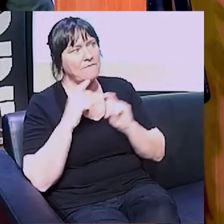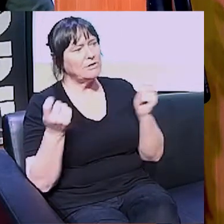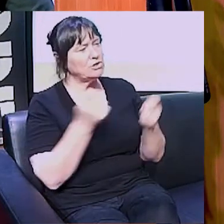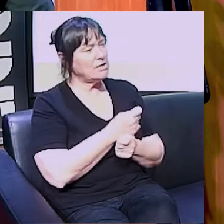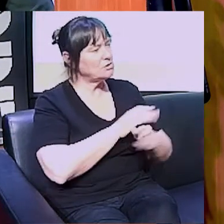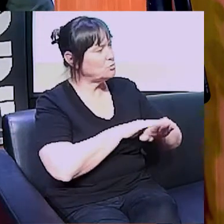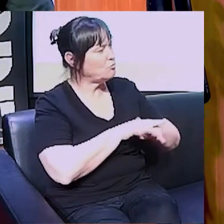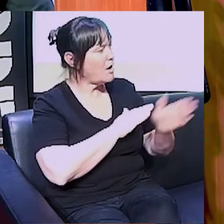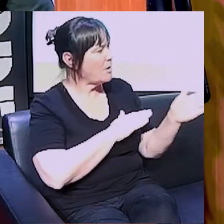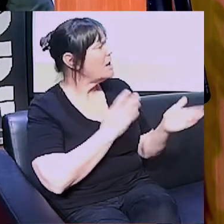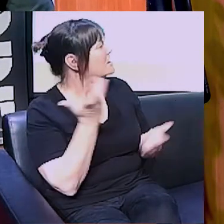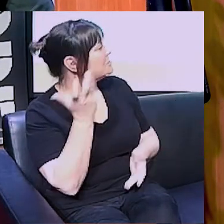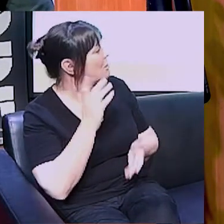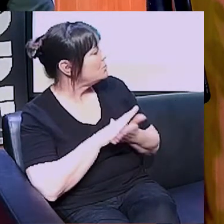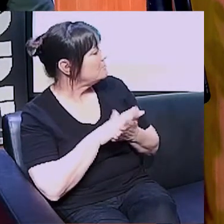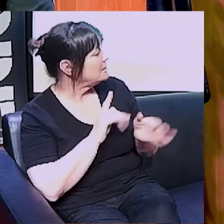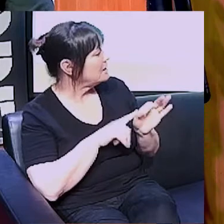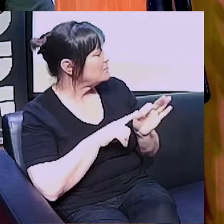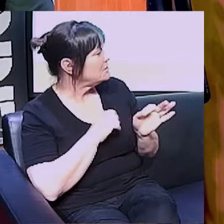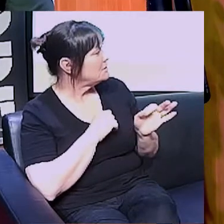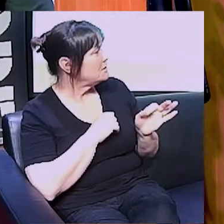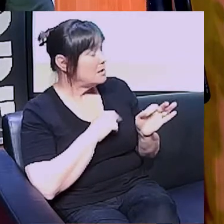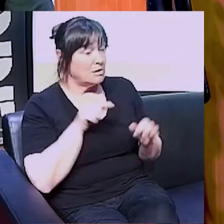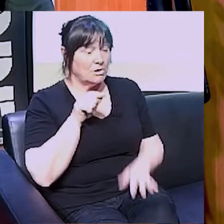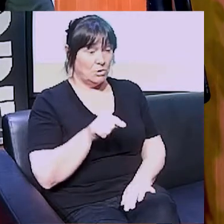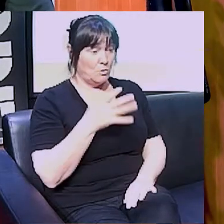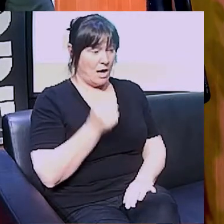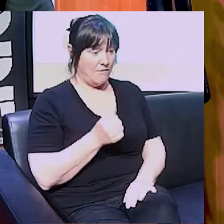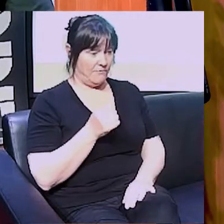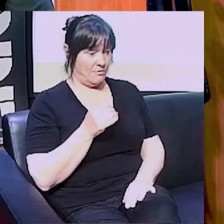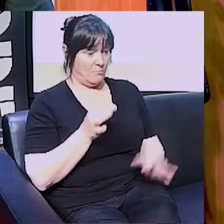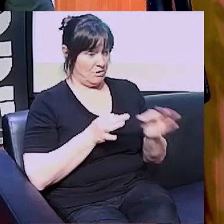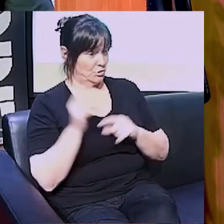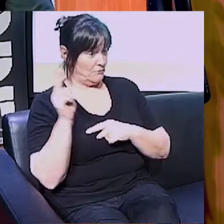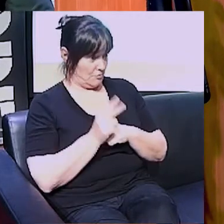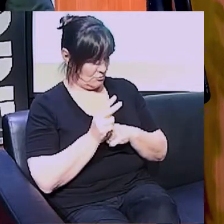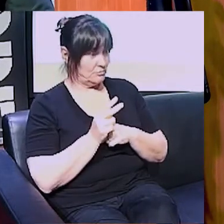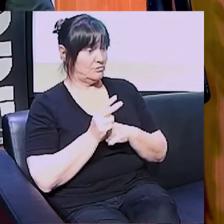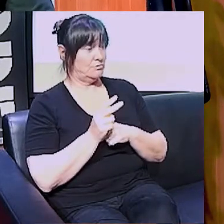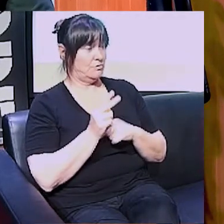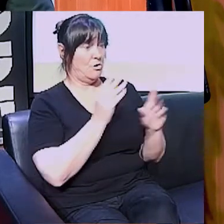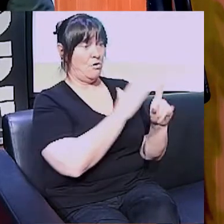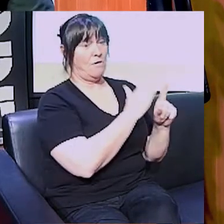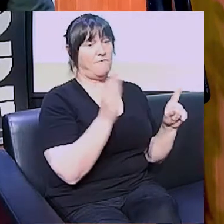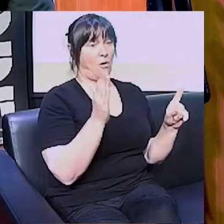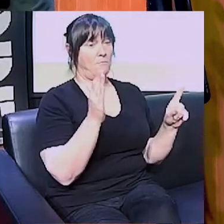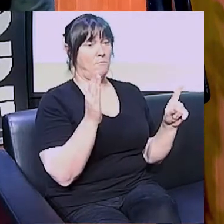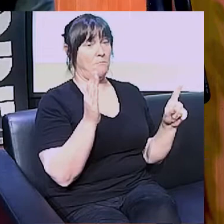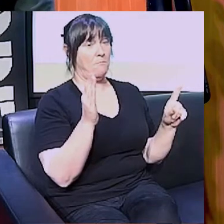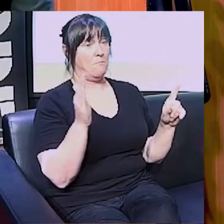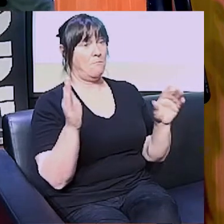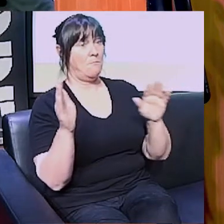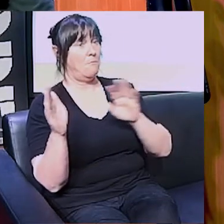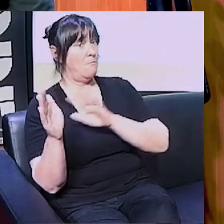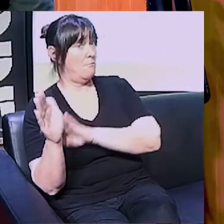Sorry, Fraser, I'm not sure exactly what you mean by that. You've got political views. You are on the political spectrum. Correct. You are either, you